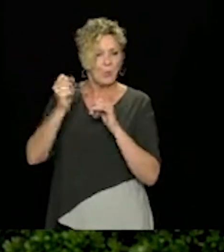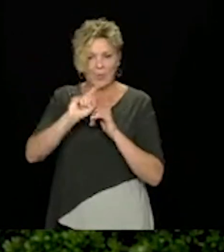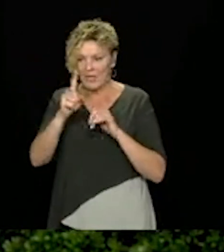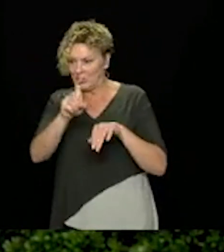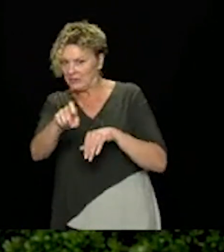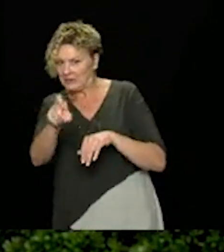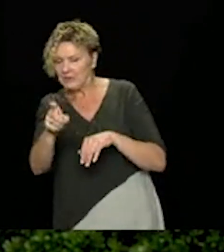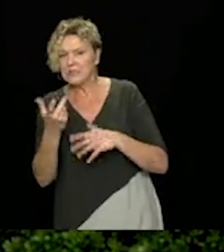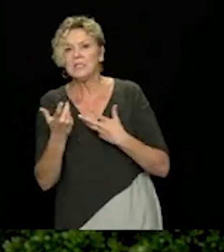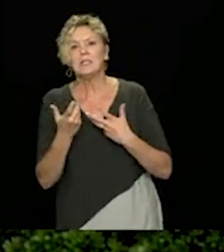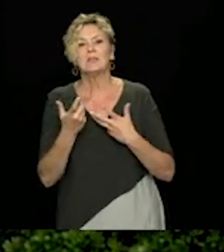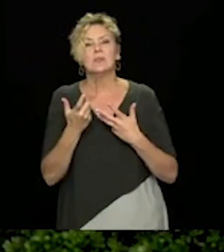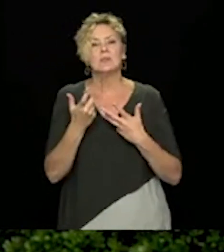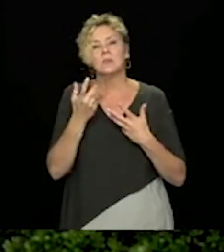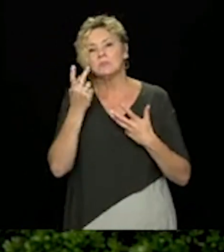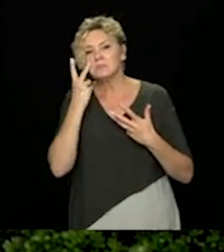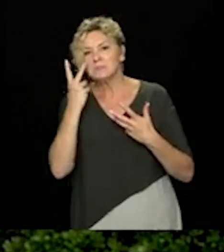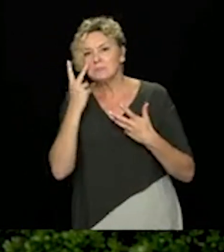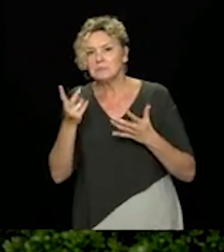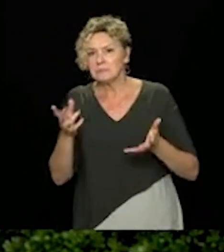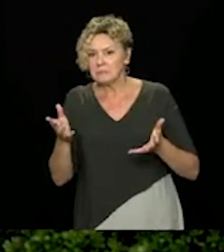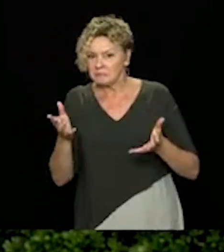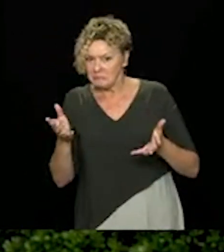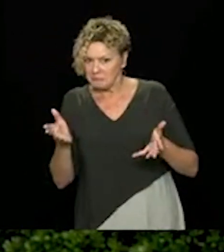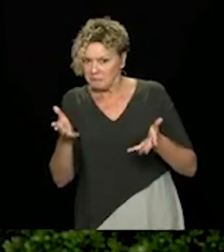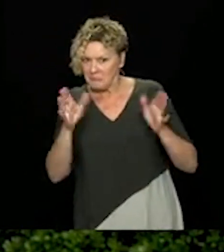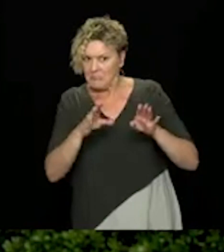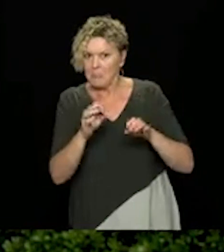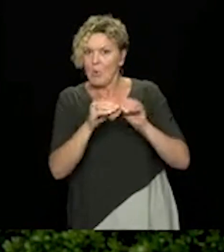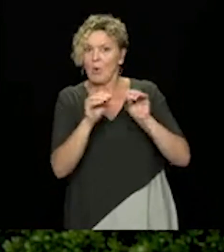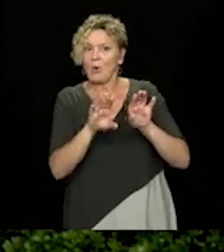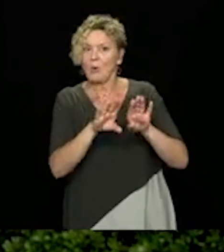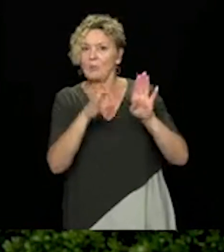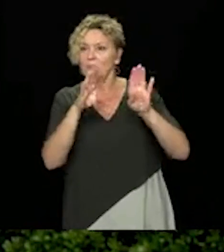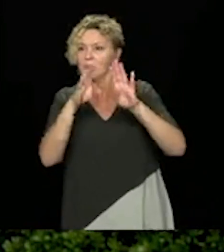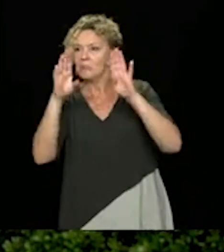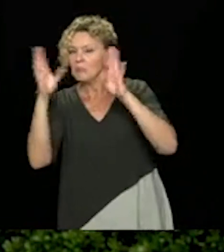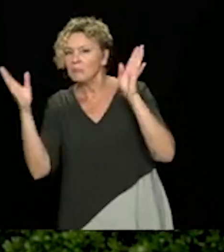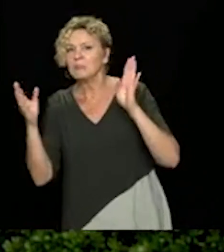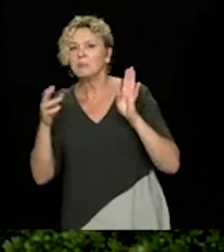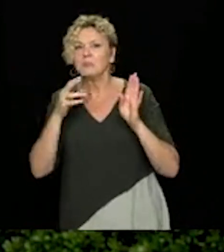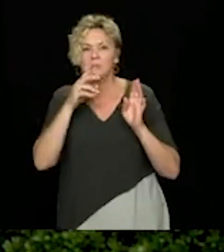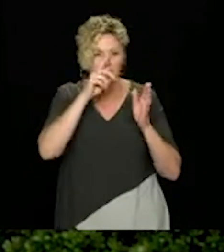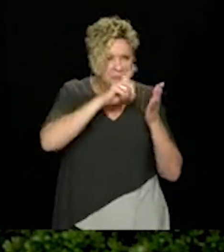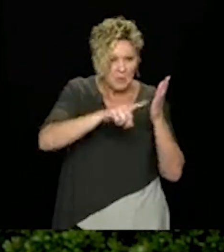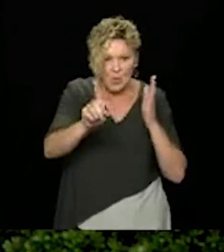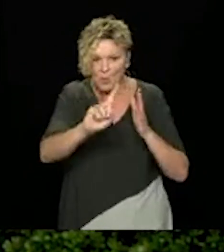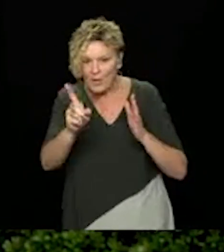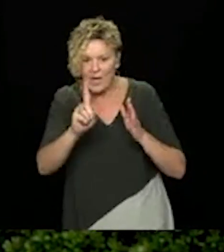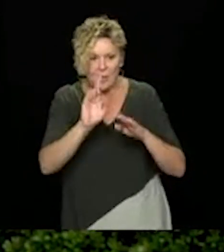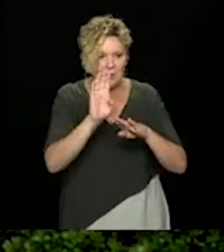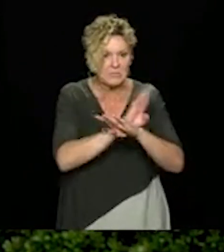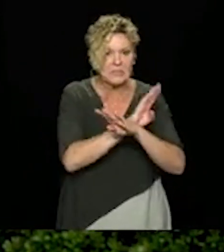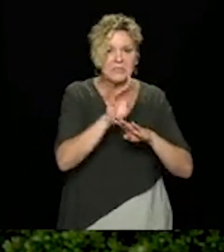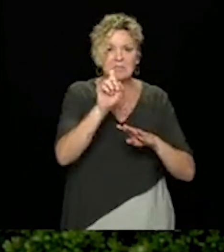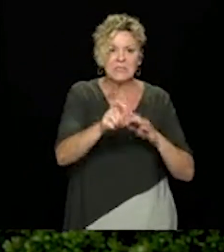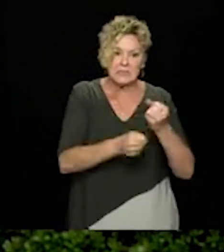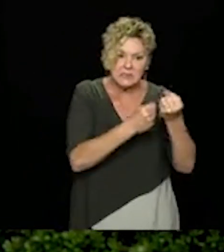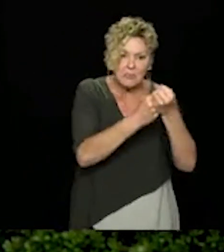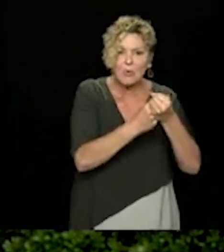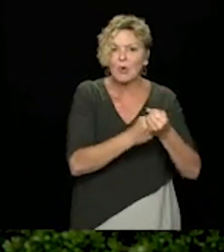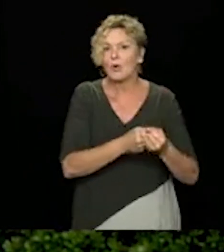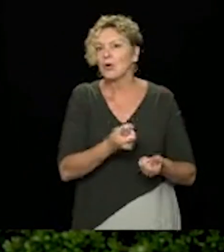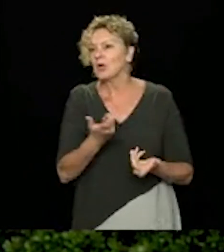people moving around as quickly as we can within BC. And then those resources that we have at our disposal to help industries will be there, and we'll take it